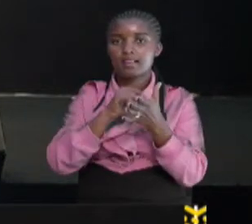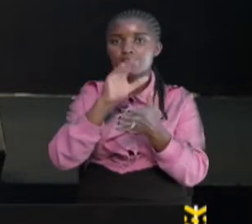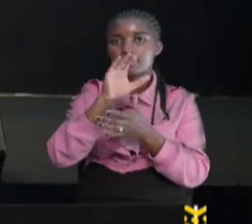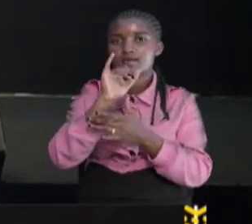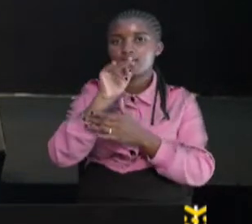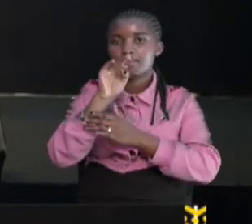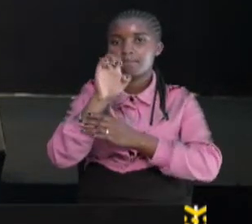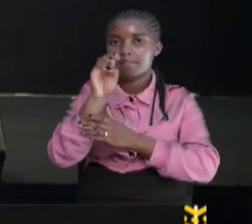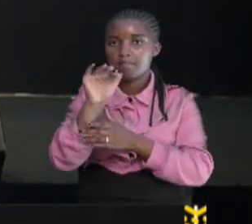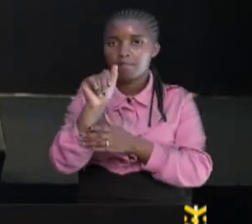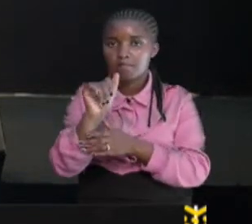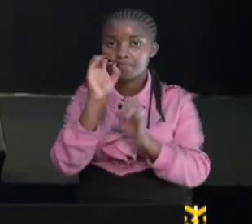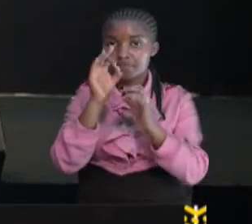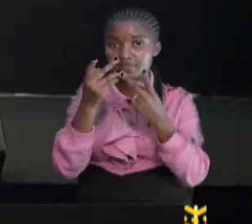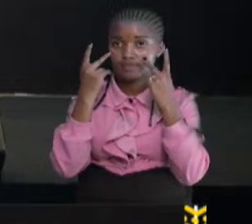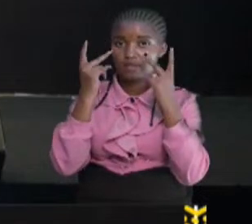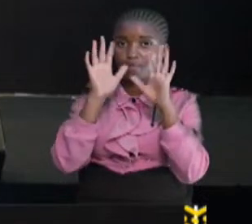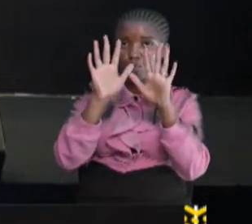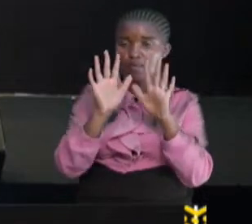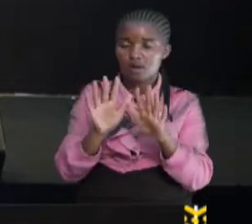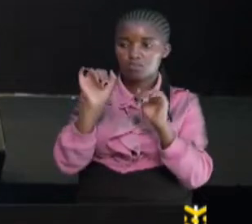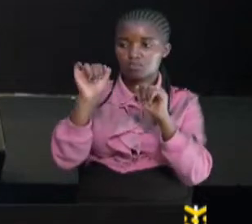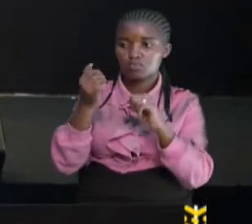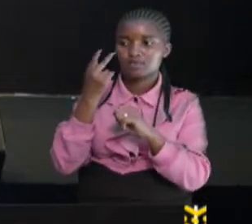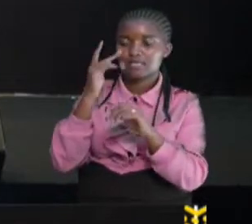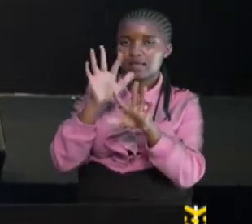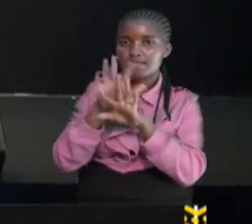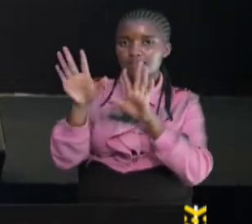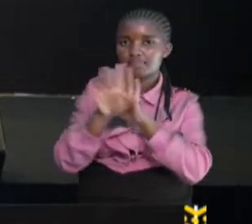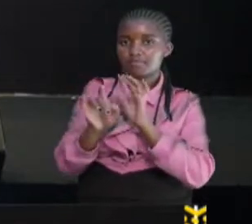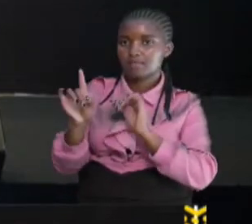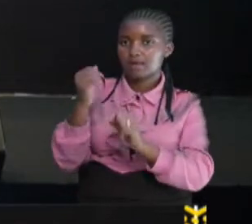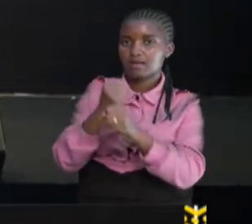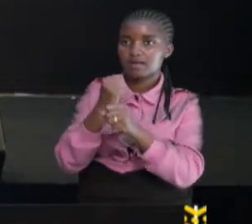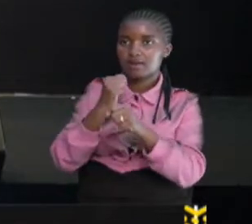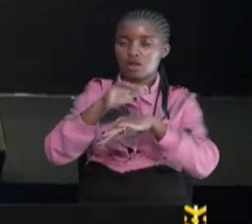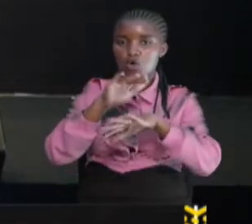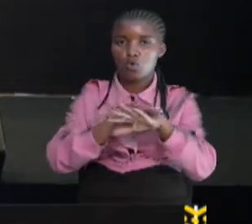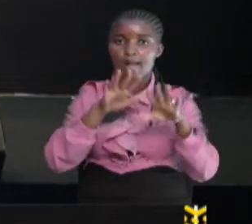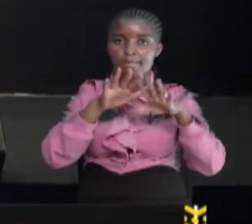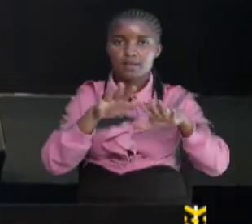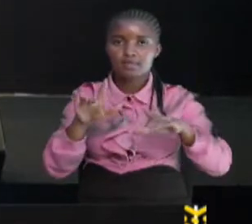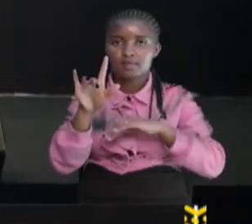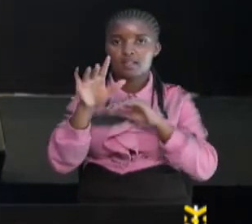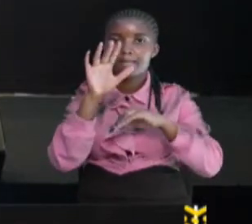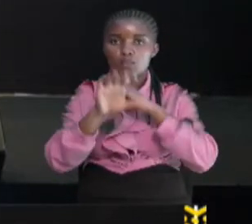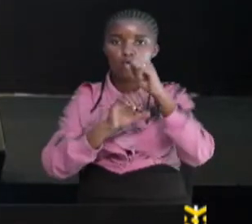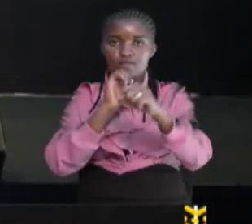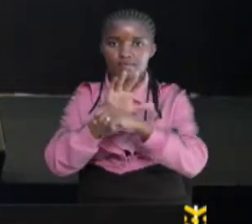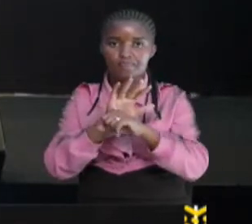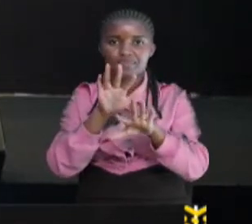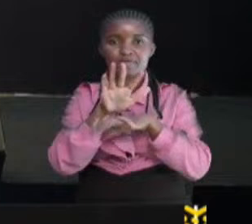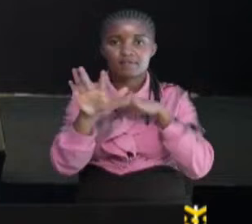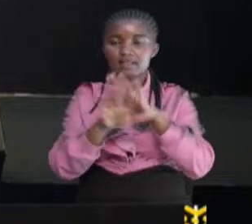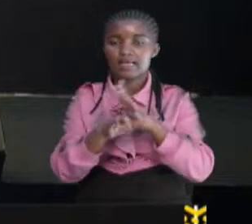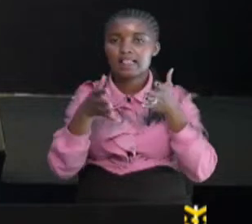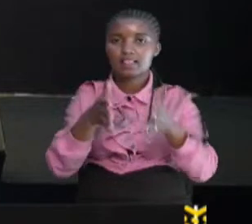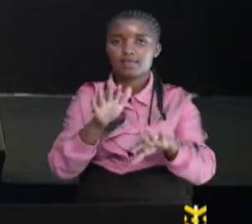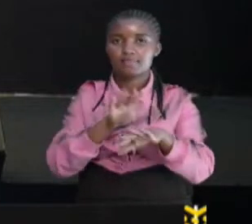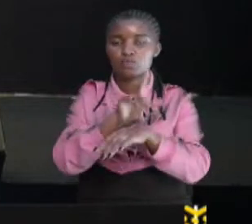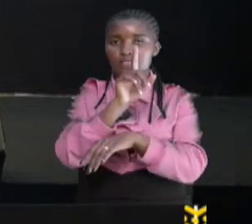If you check properly, you'd see that everything she did as regards marketing that particular movie is live on